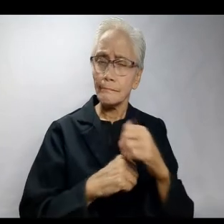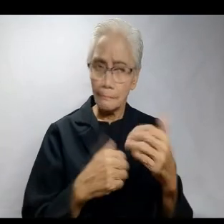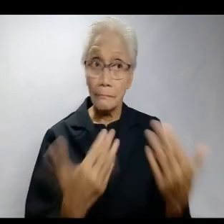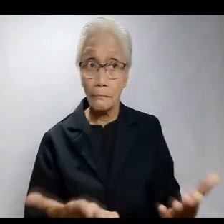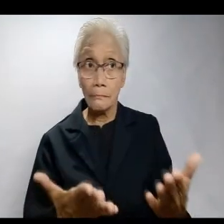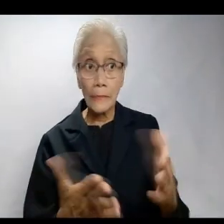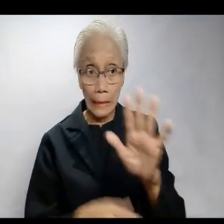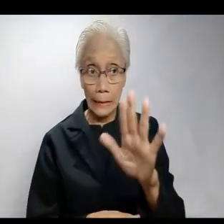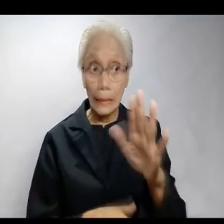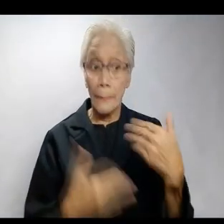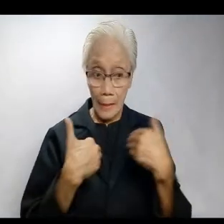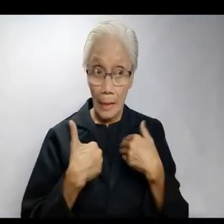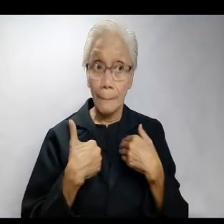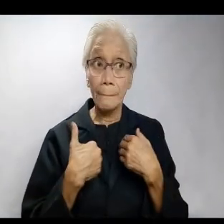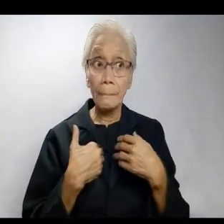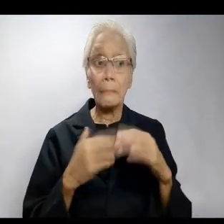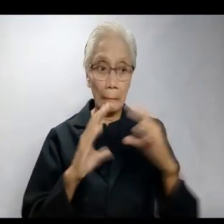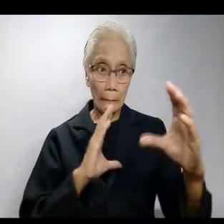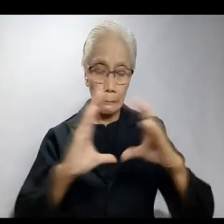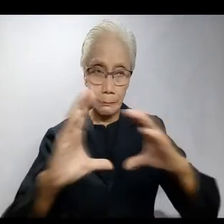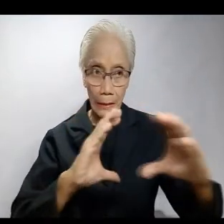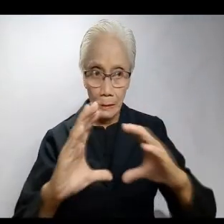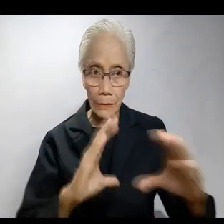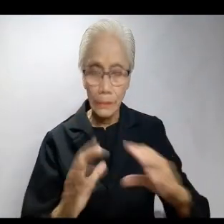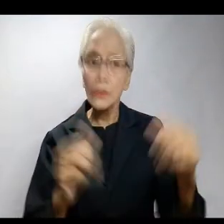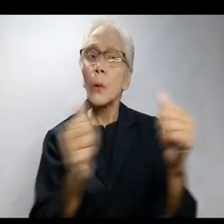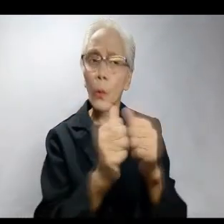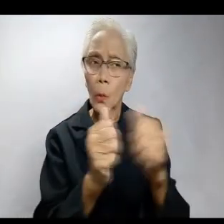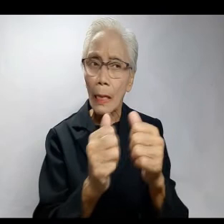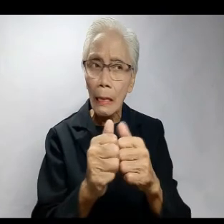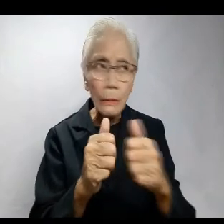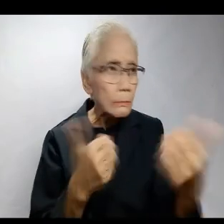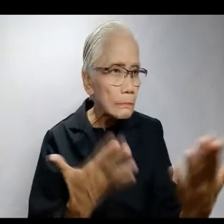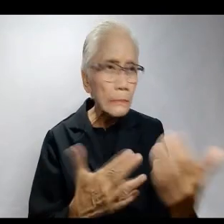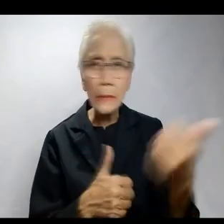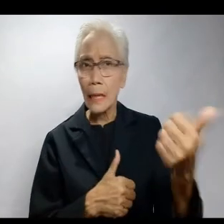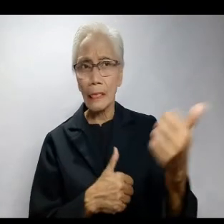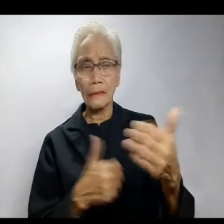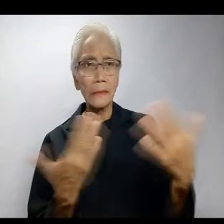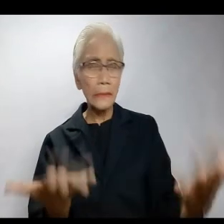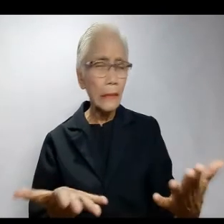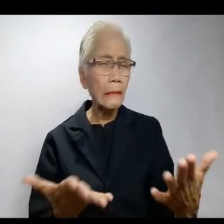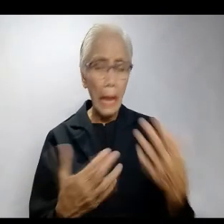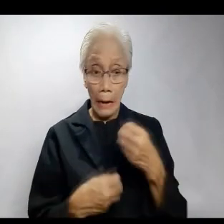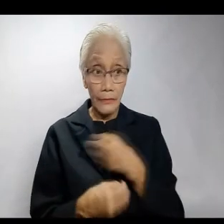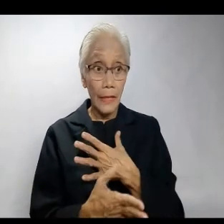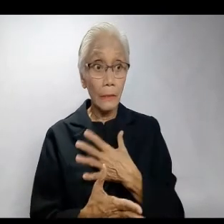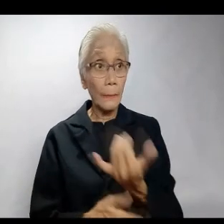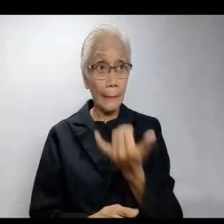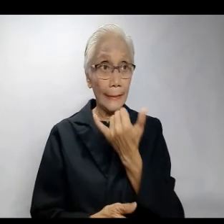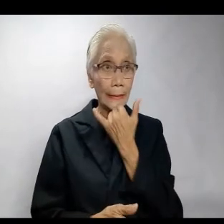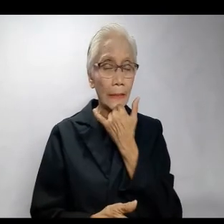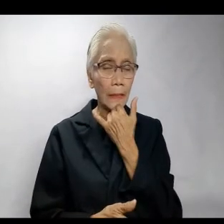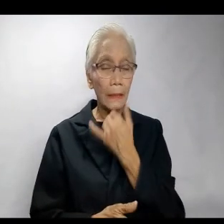extremely proud, as he engages in virtual competitions with others. Thus, he is